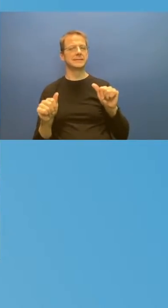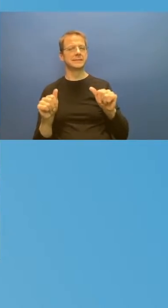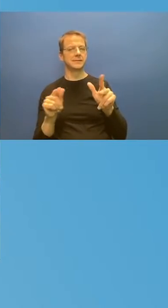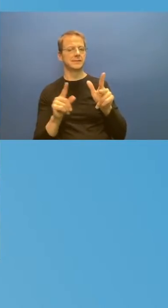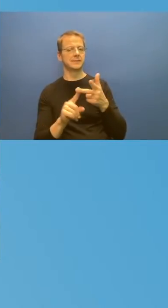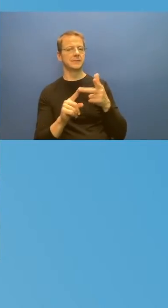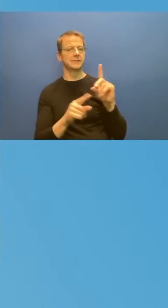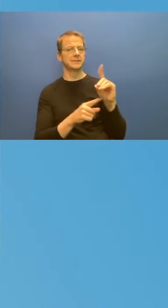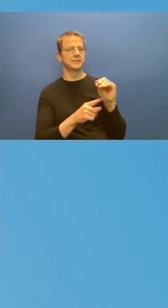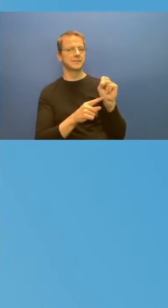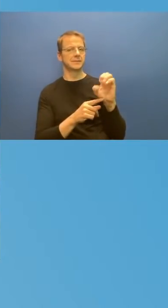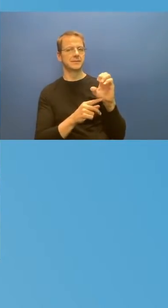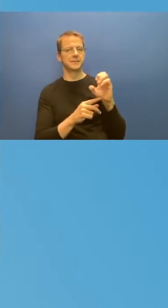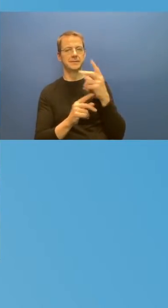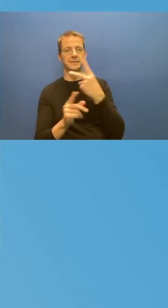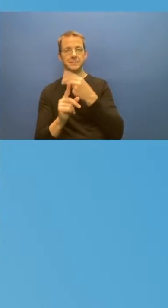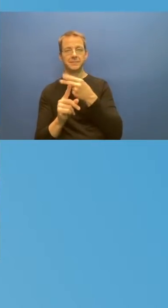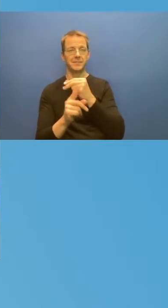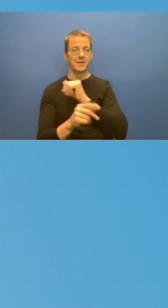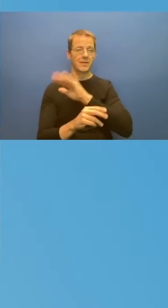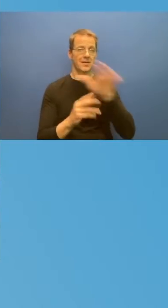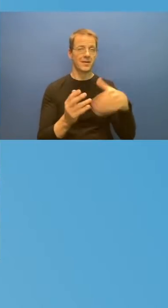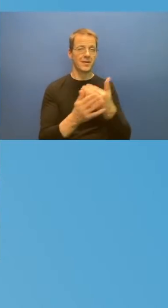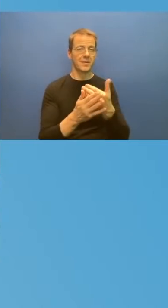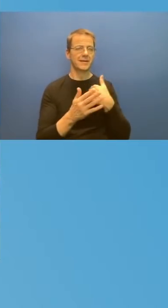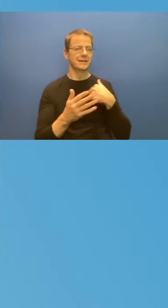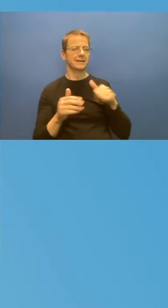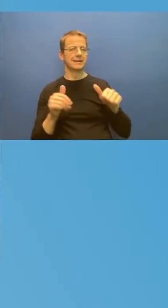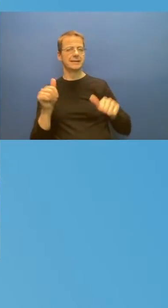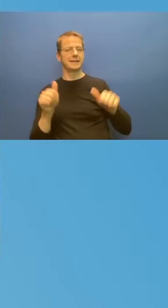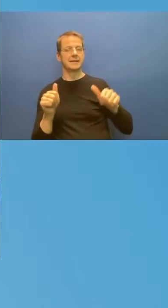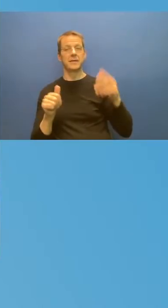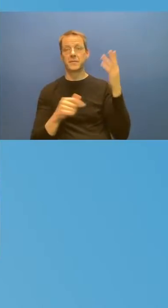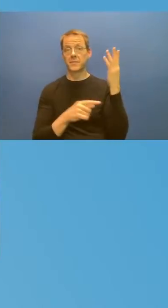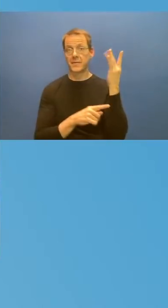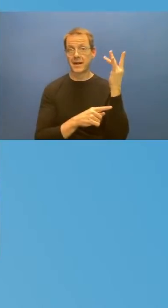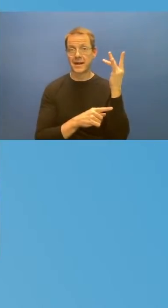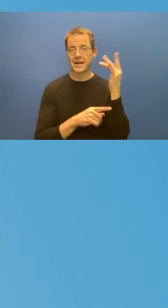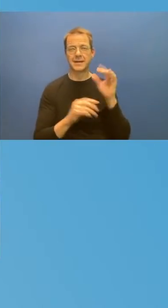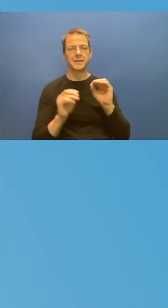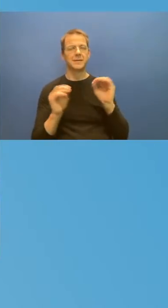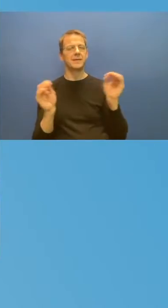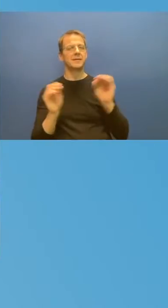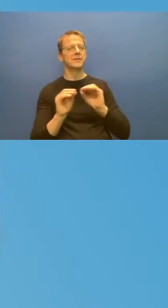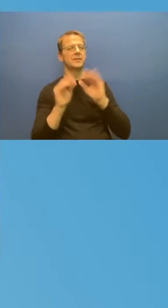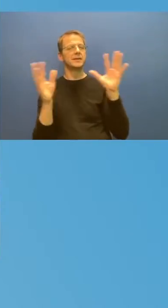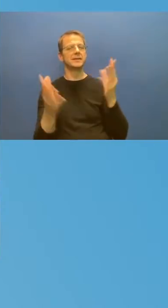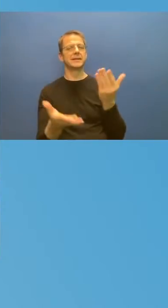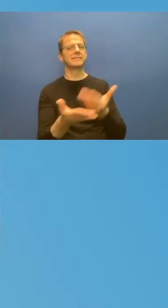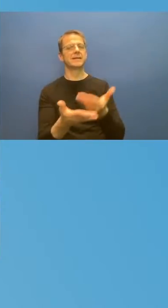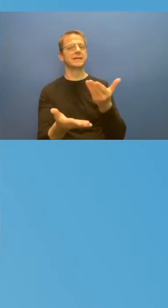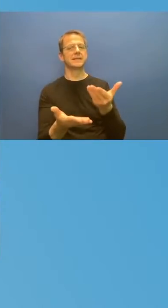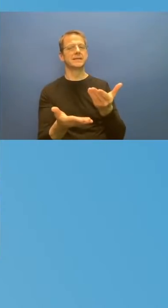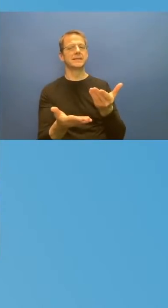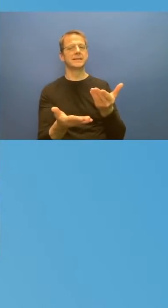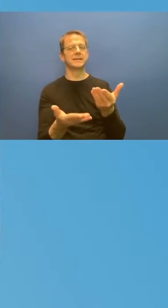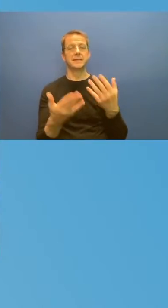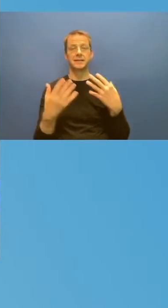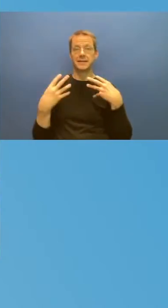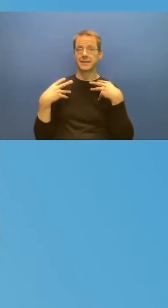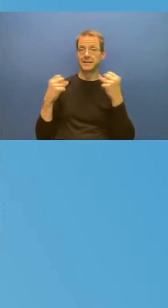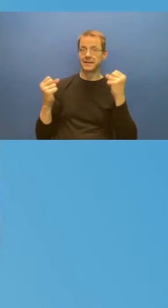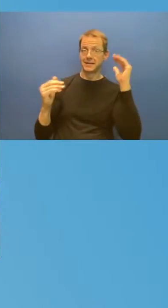in a healthy adult there is decreased immune protection as well as decreased